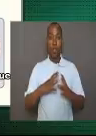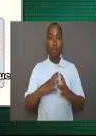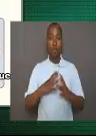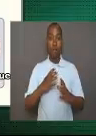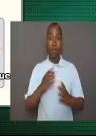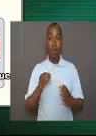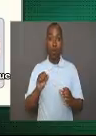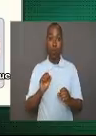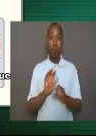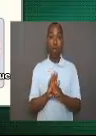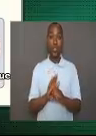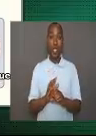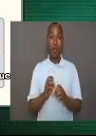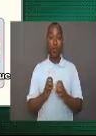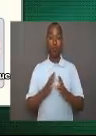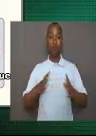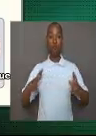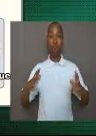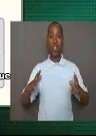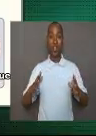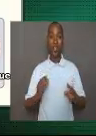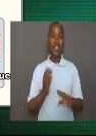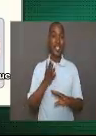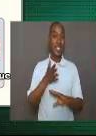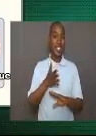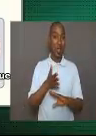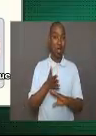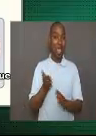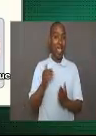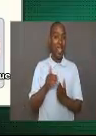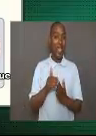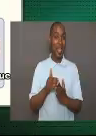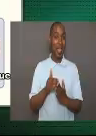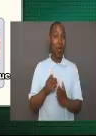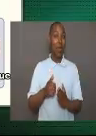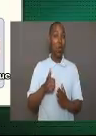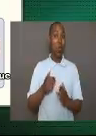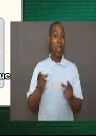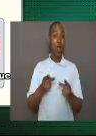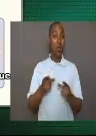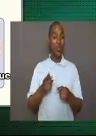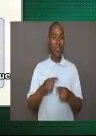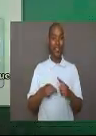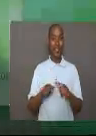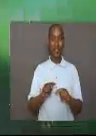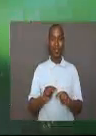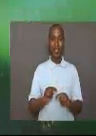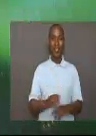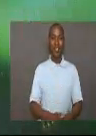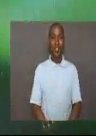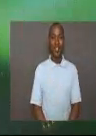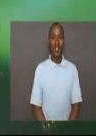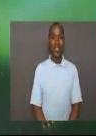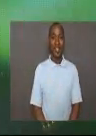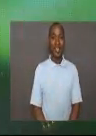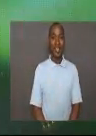forced through and then return to their original shape afterward.